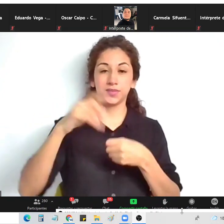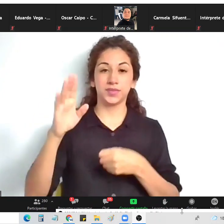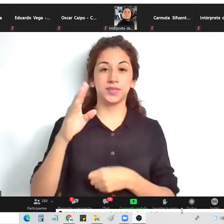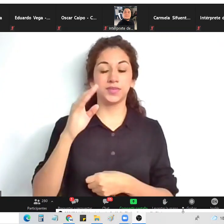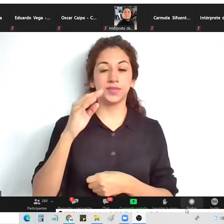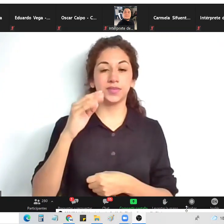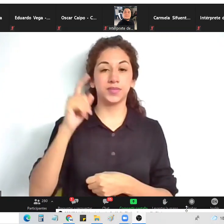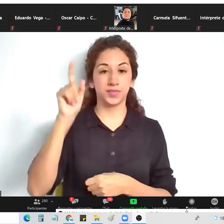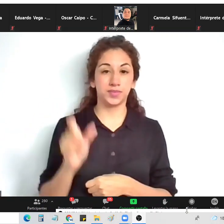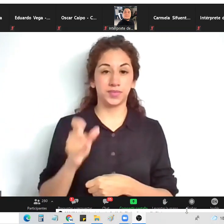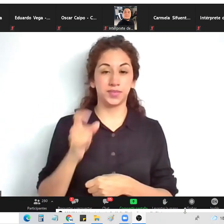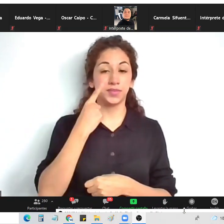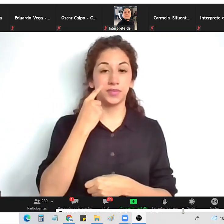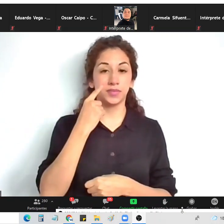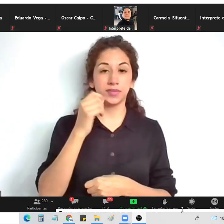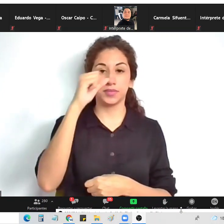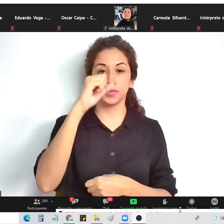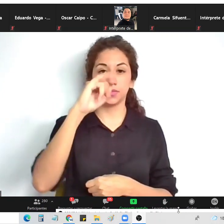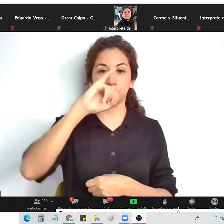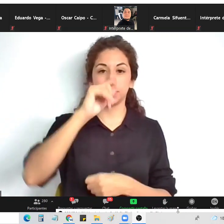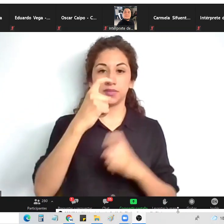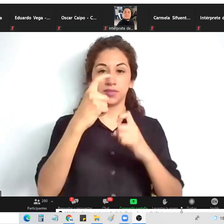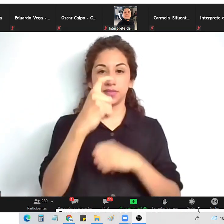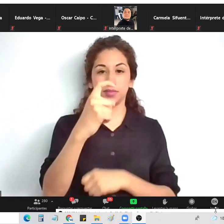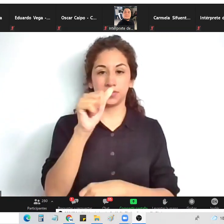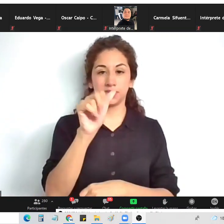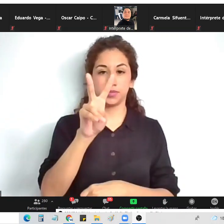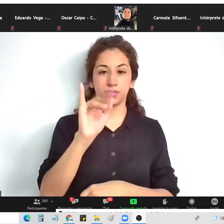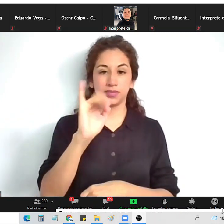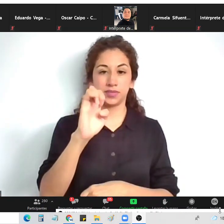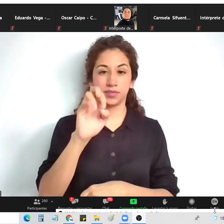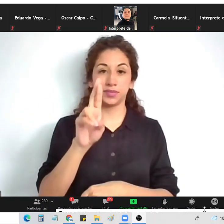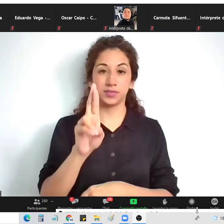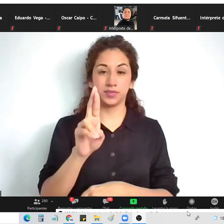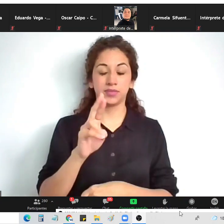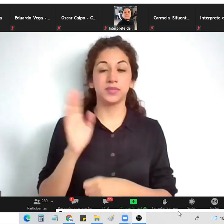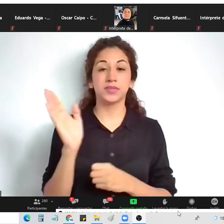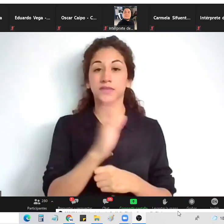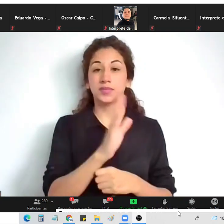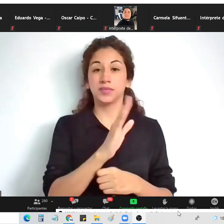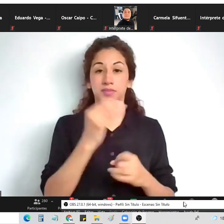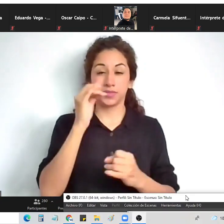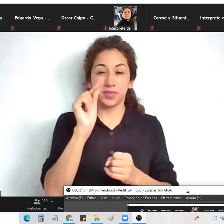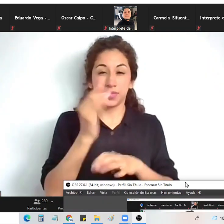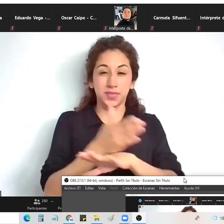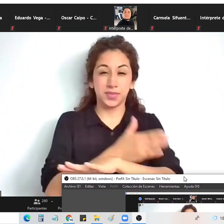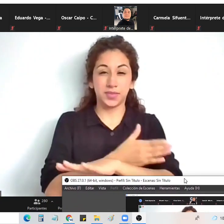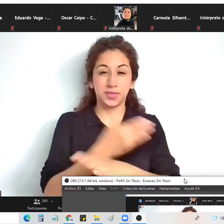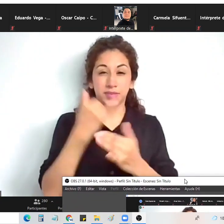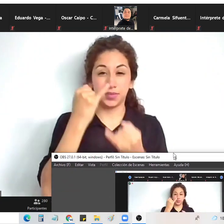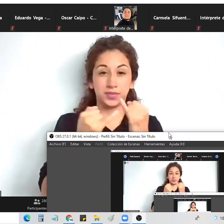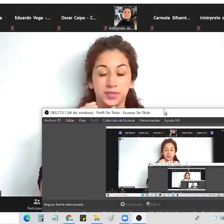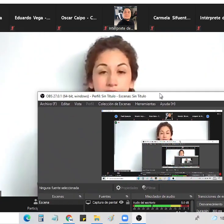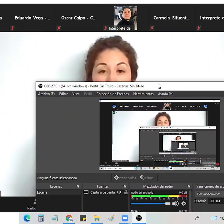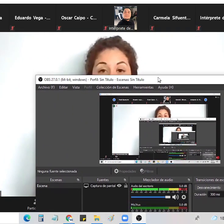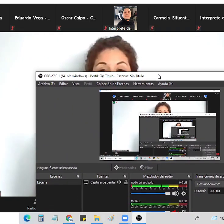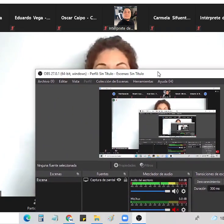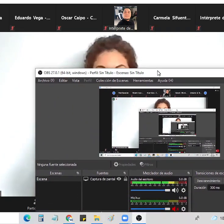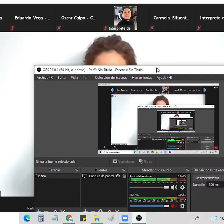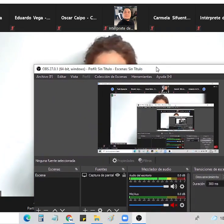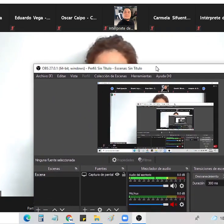we would like to thank the participation of mr javier mena before we start with the first